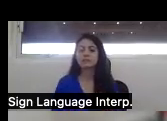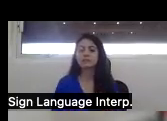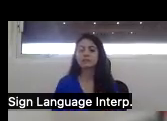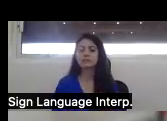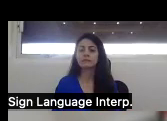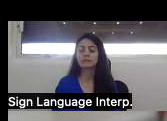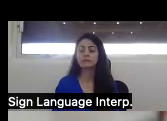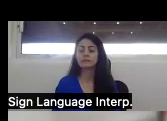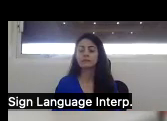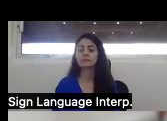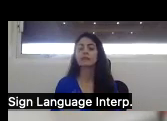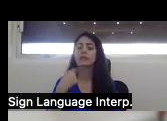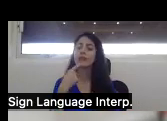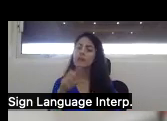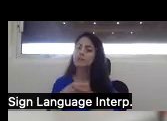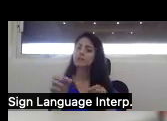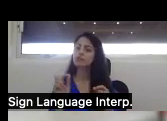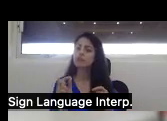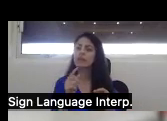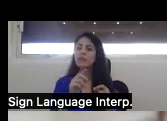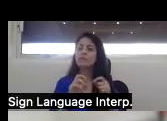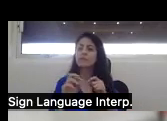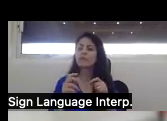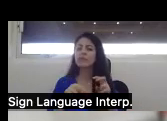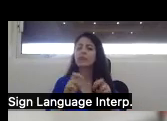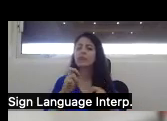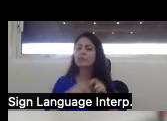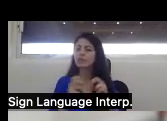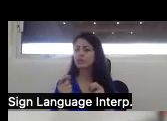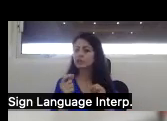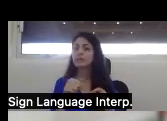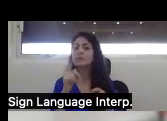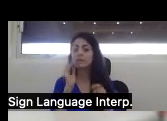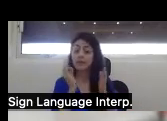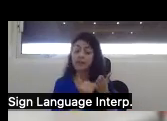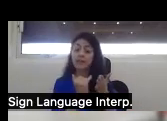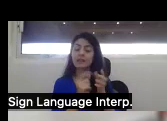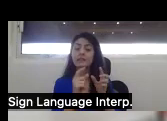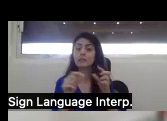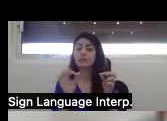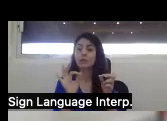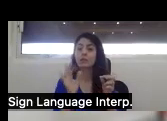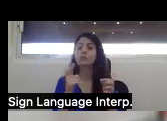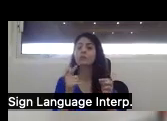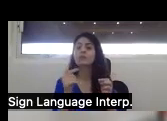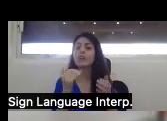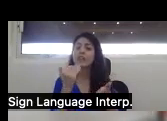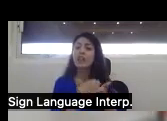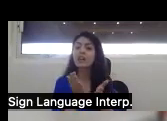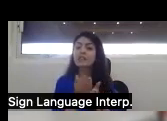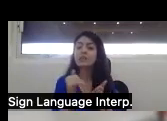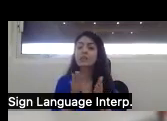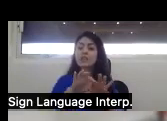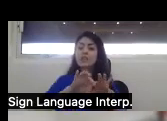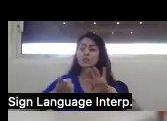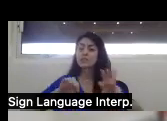me insist on the fragmentation. And why is this important? Because we look at what are the steps. We said, let's look at what